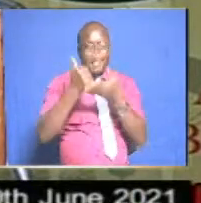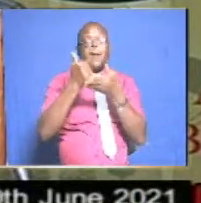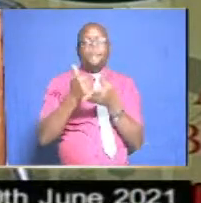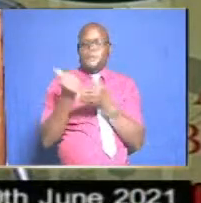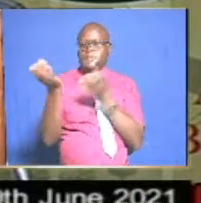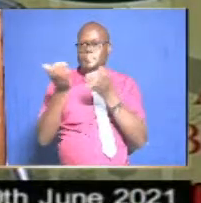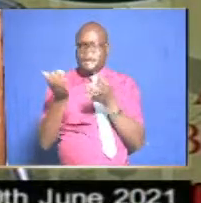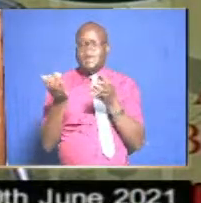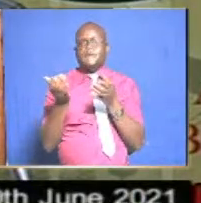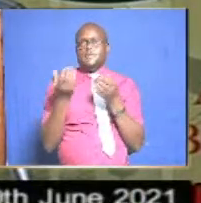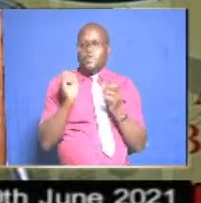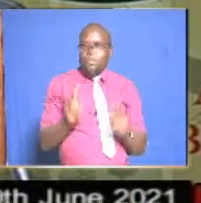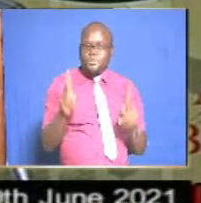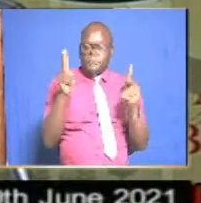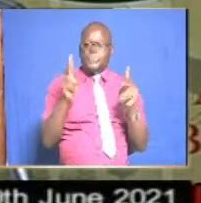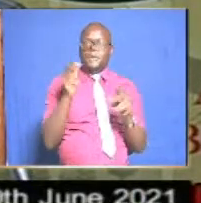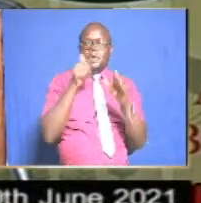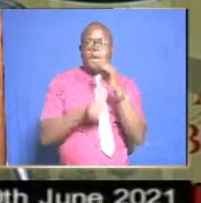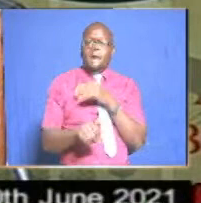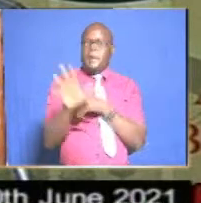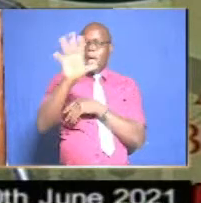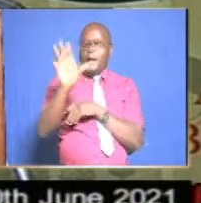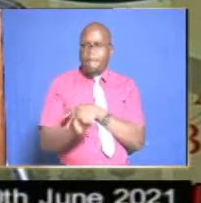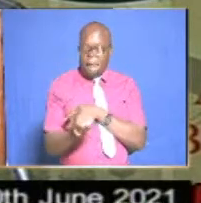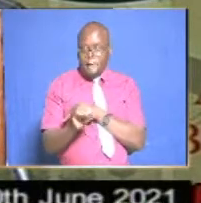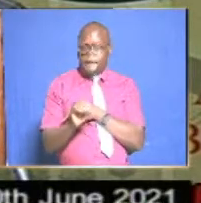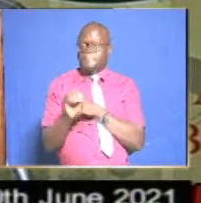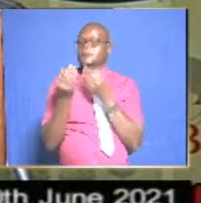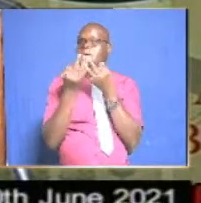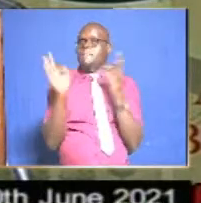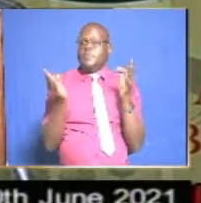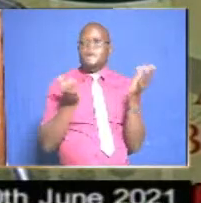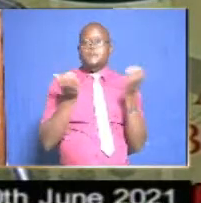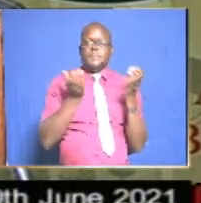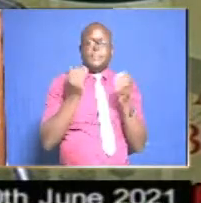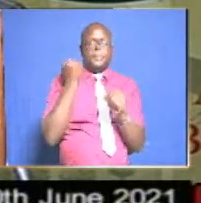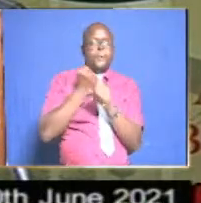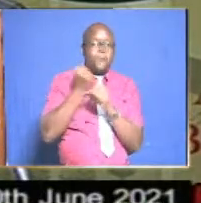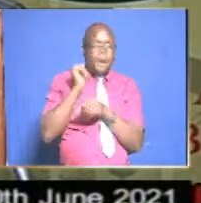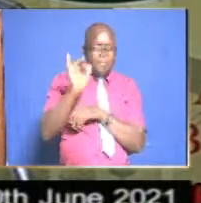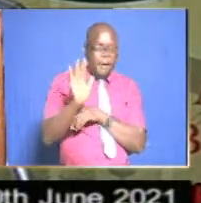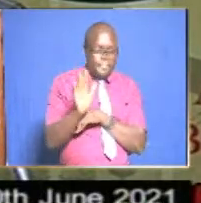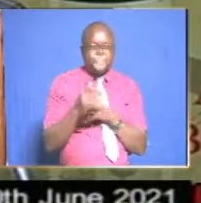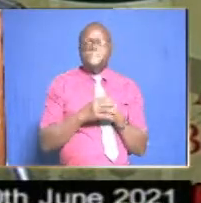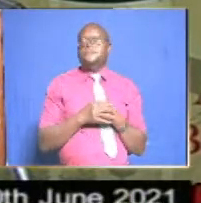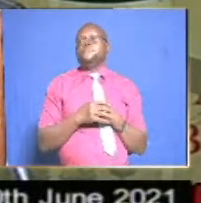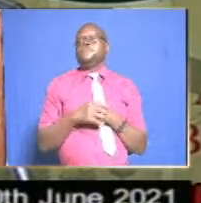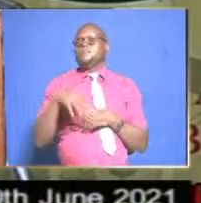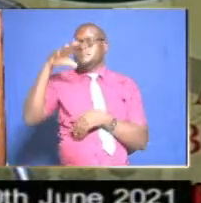and investment opportunities under the African Continental Free Trade Area. Mr. Speaker,